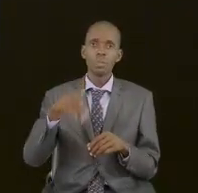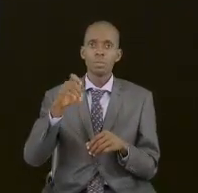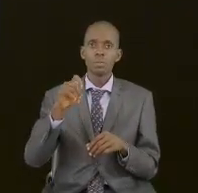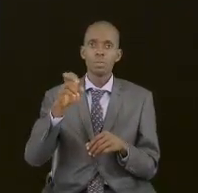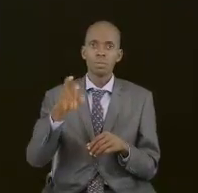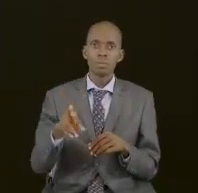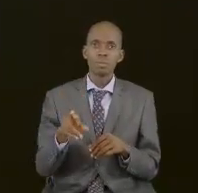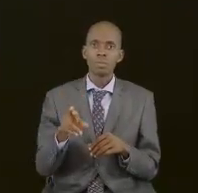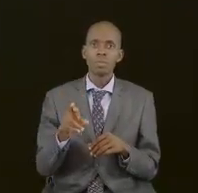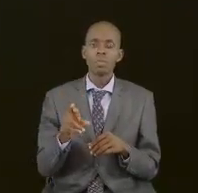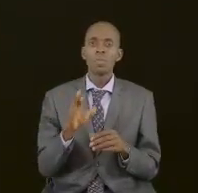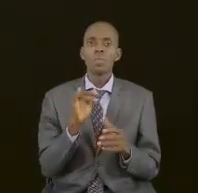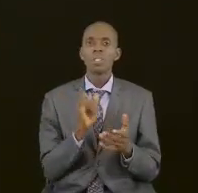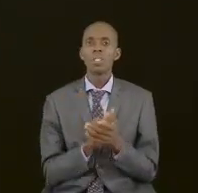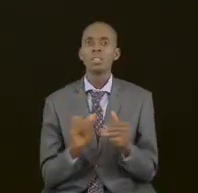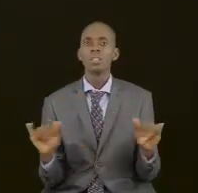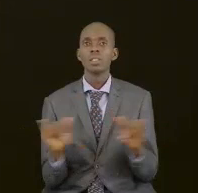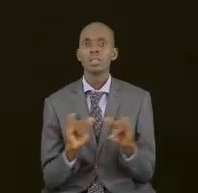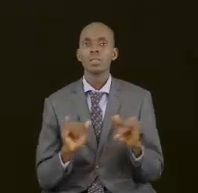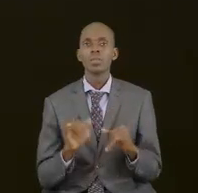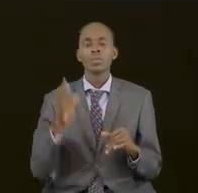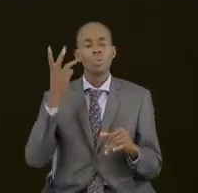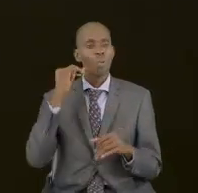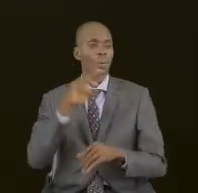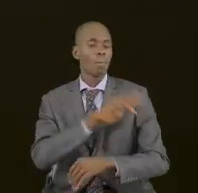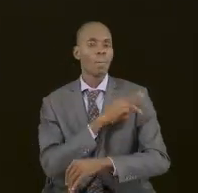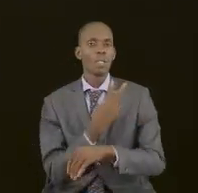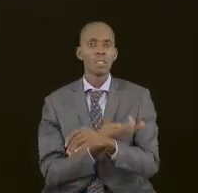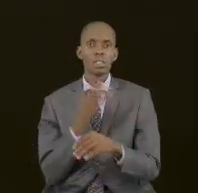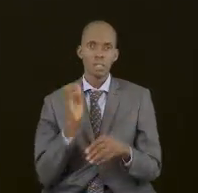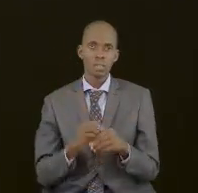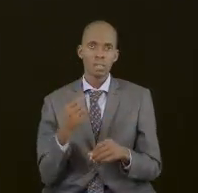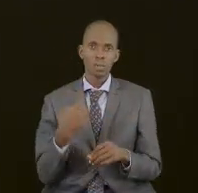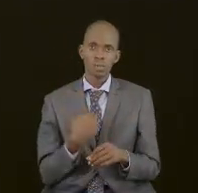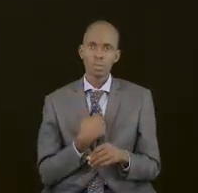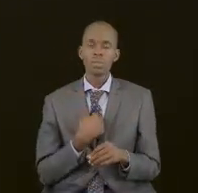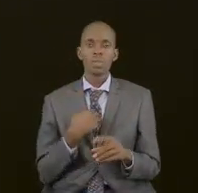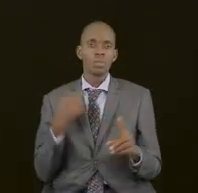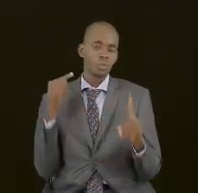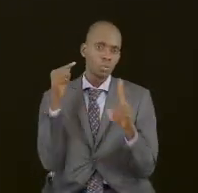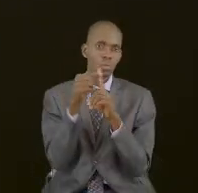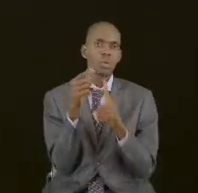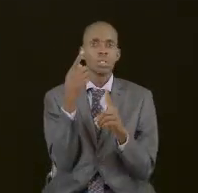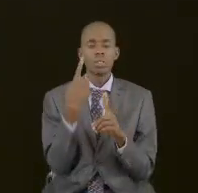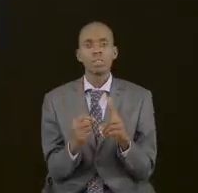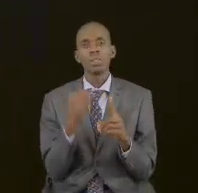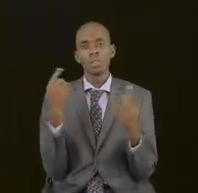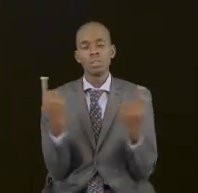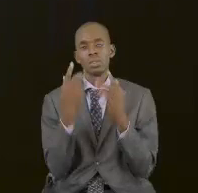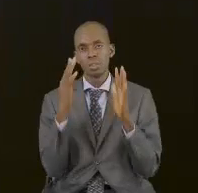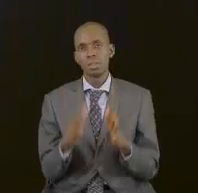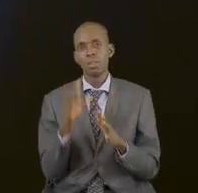the same was mighty in me towards the Gentiles. And then it says